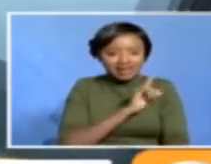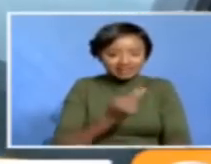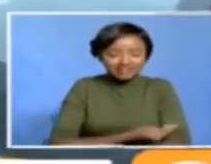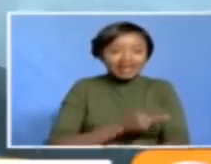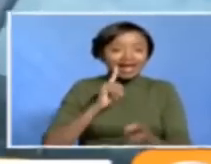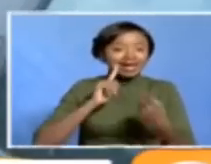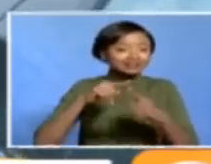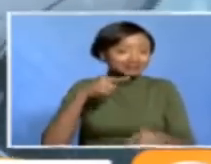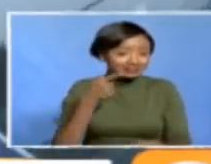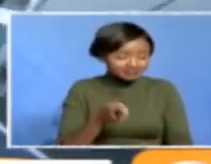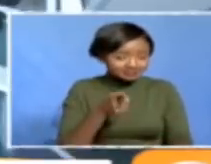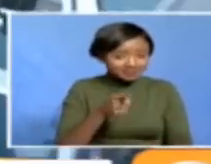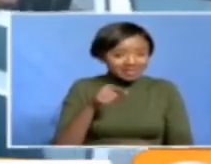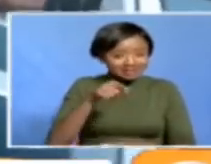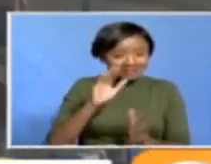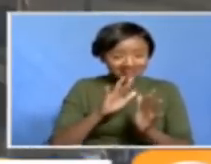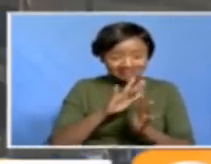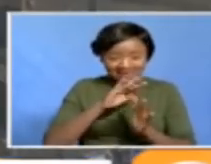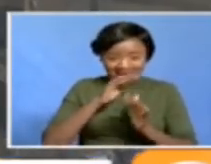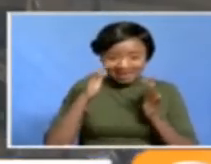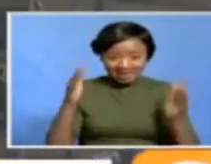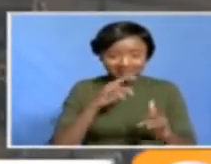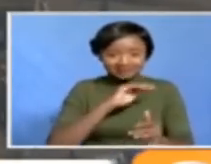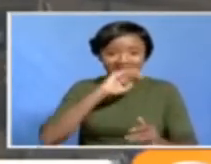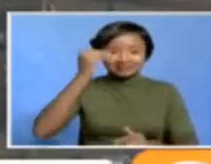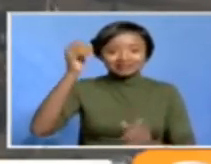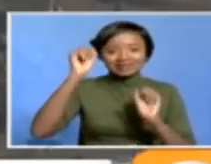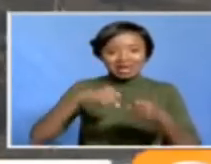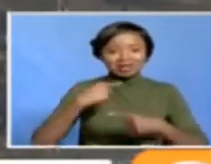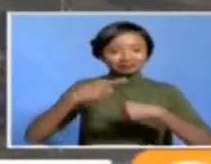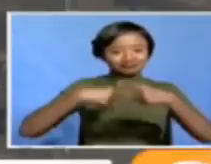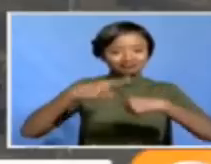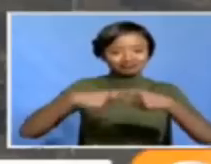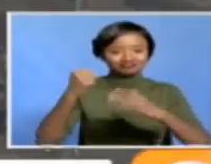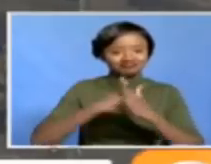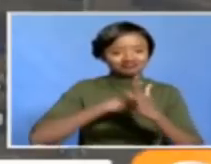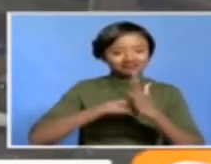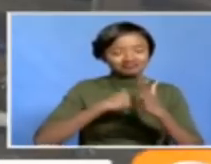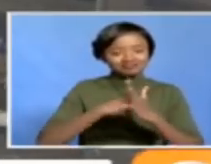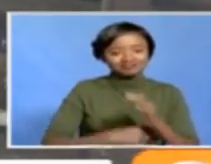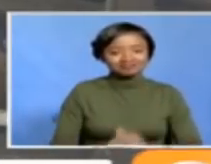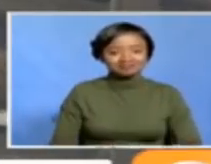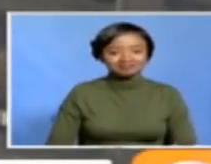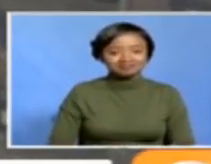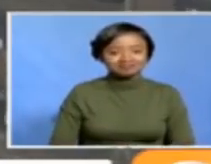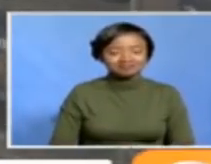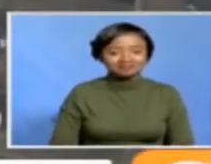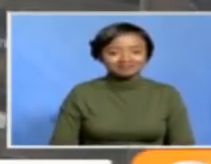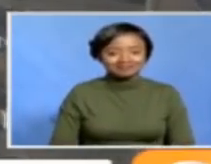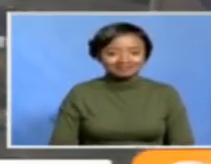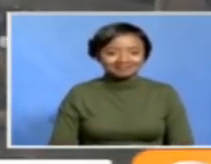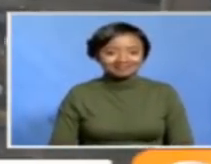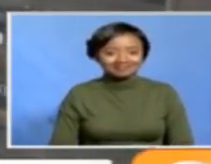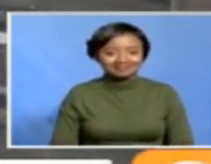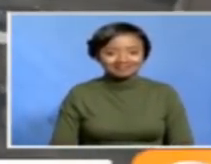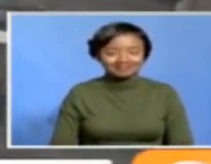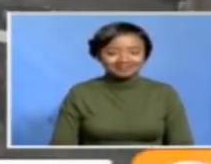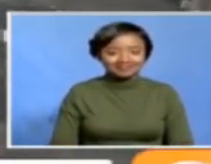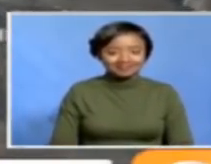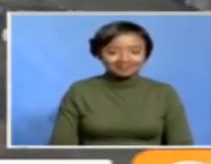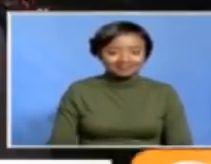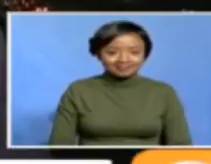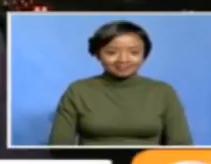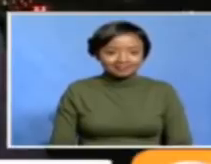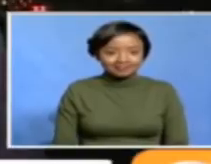then, Africa's largest city can only keep crawling. Waihiga Mwaura, The Monday